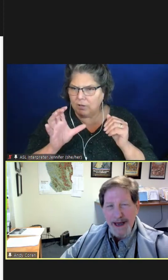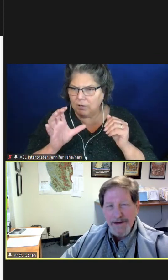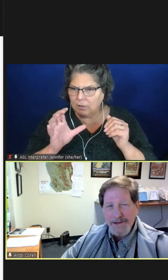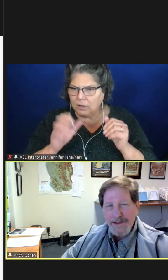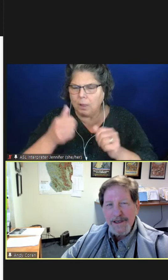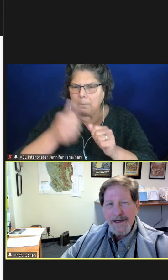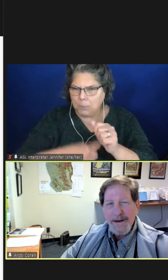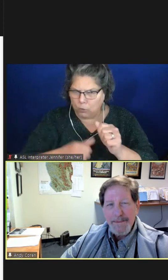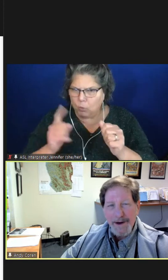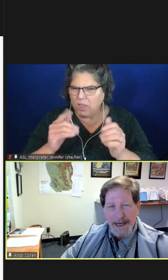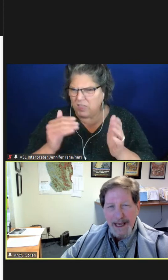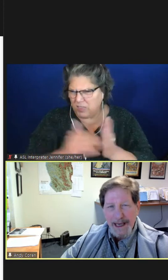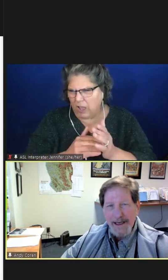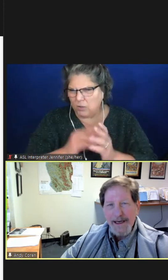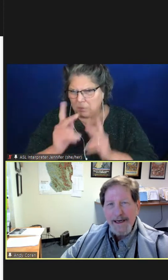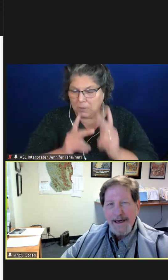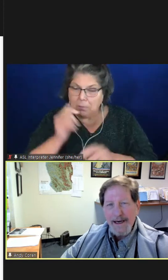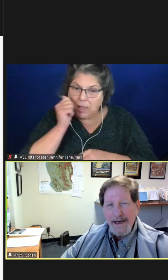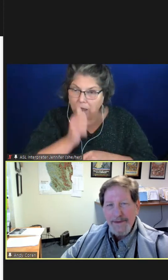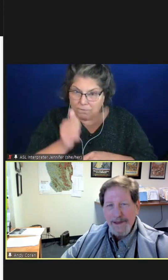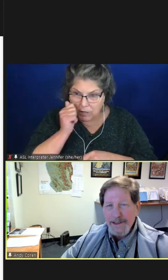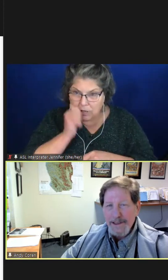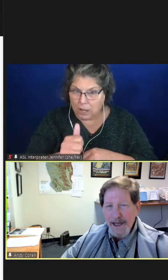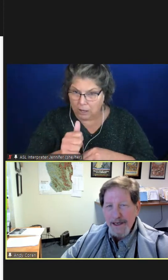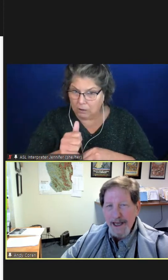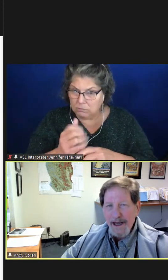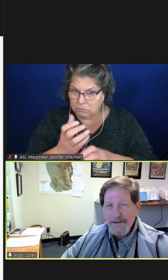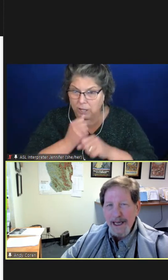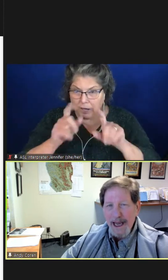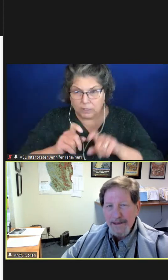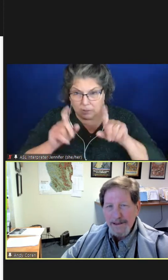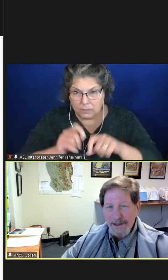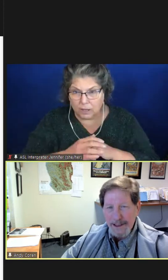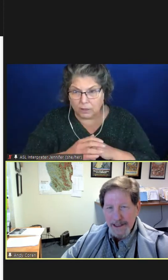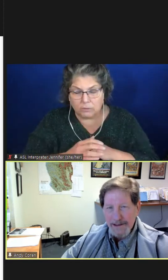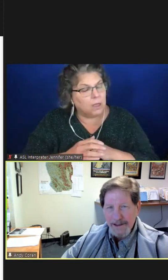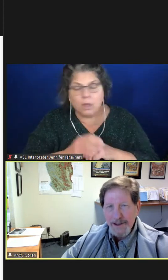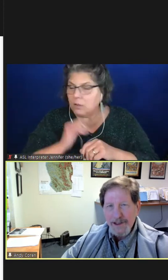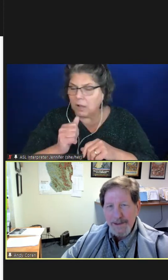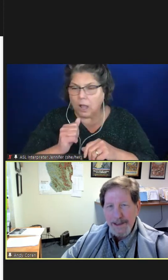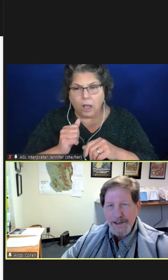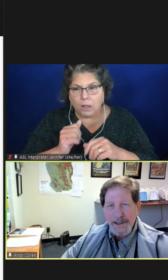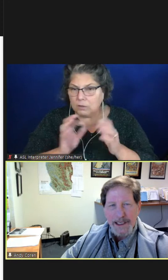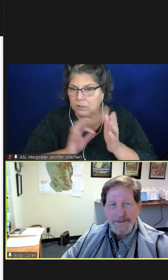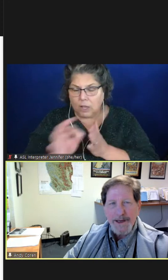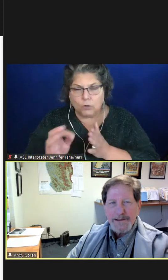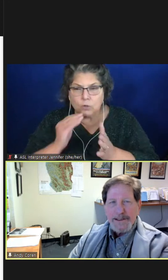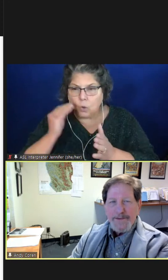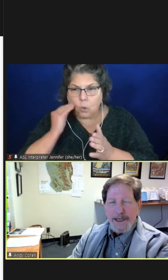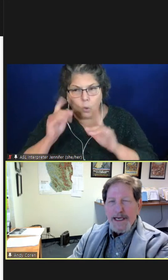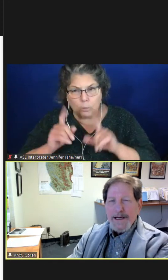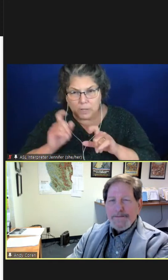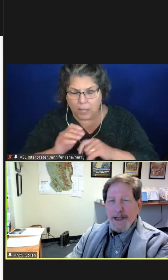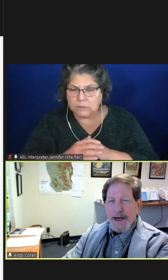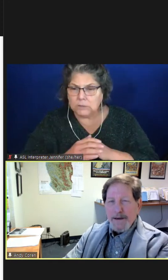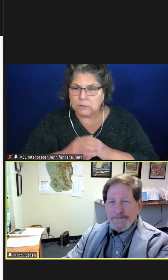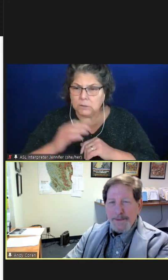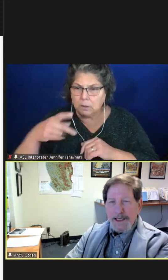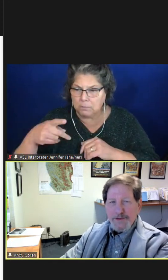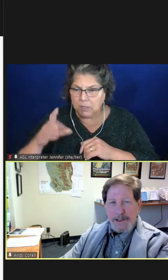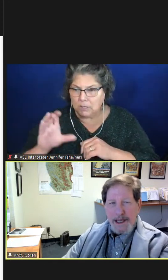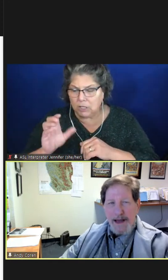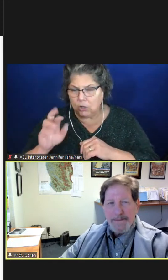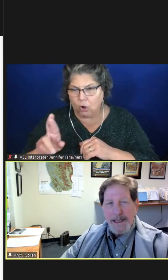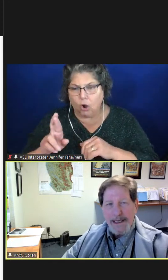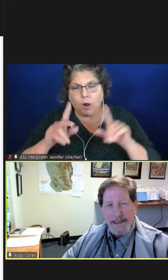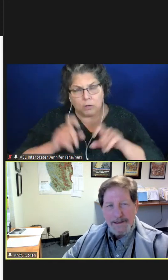per 1,000 per day. And this is not counting antigen testing. So the PCR test positivity